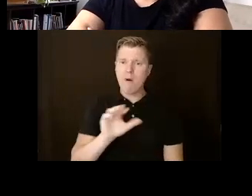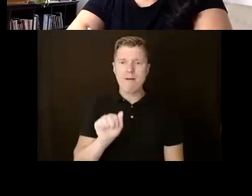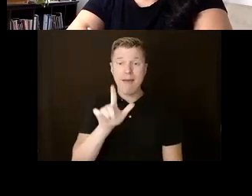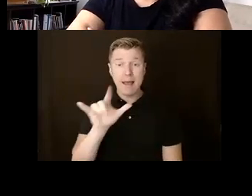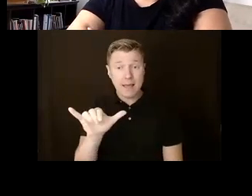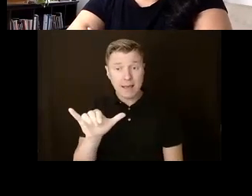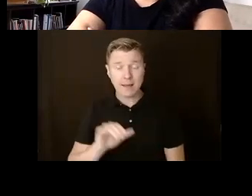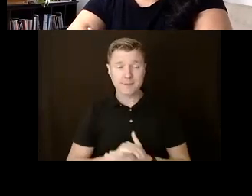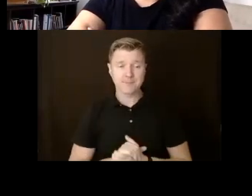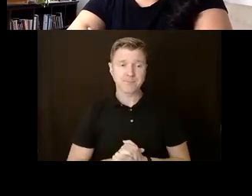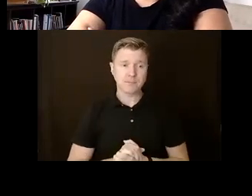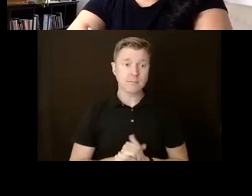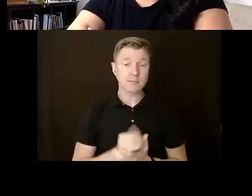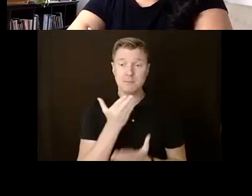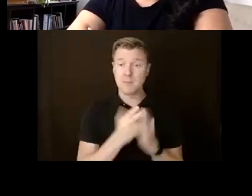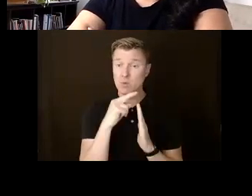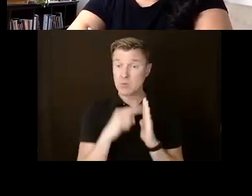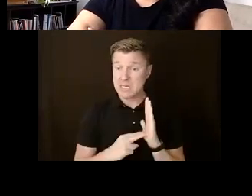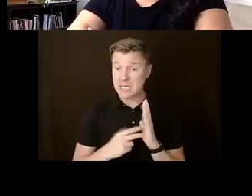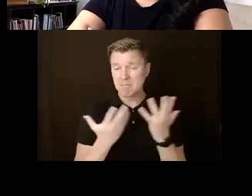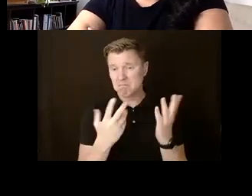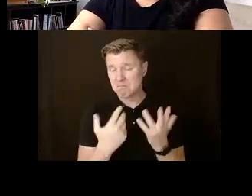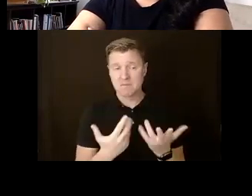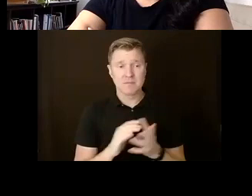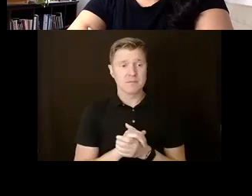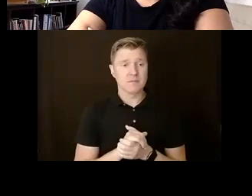maybe that's going to be reading. I'll give a plug too for the